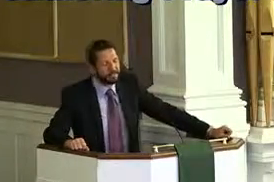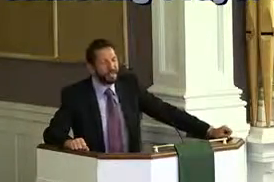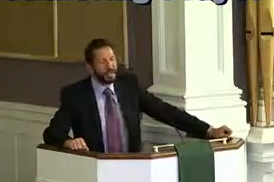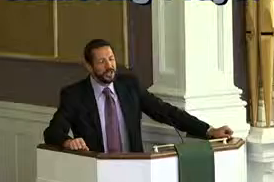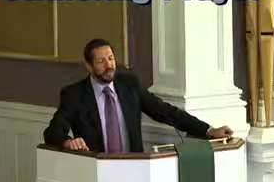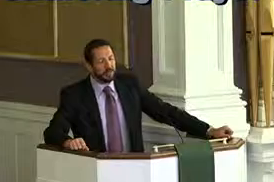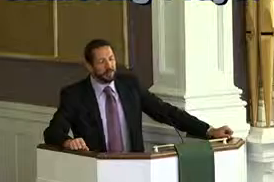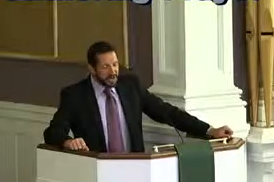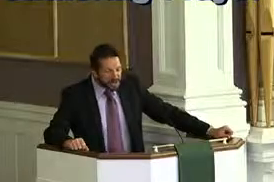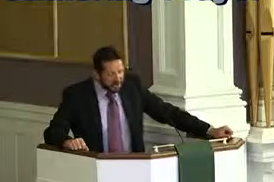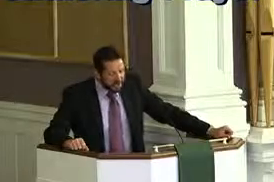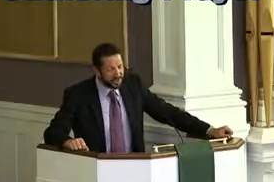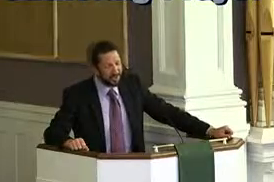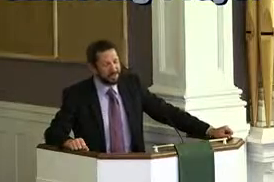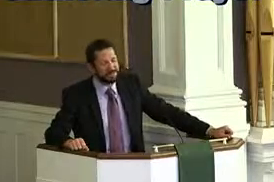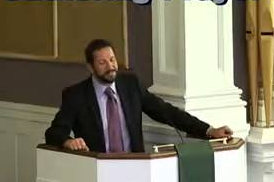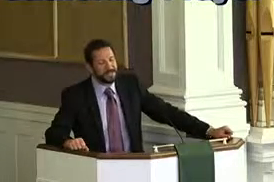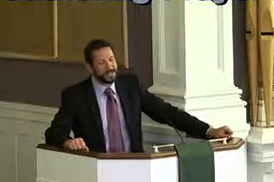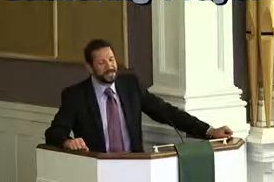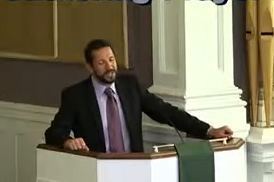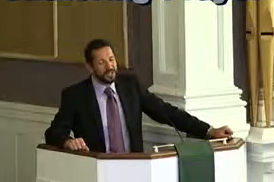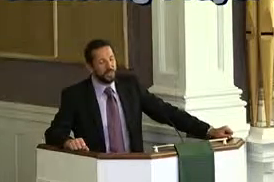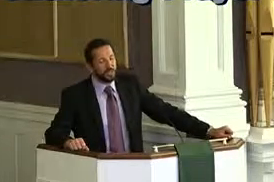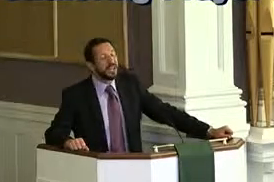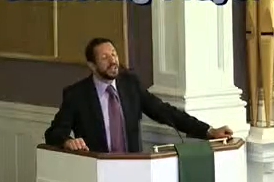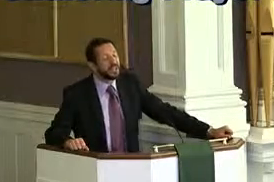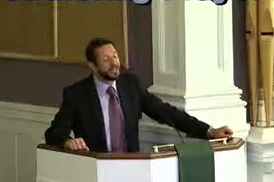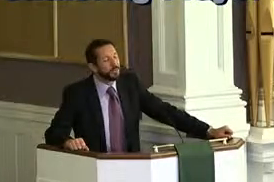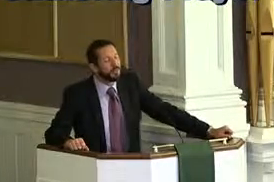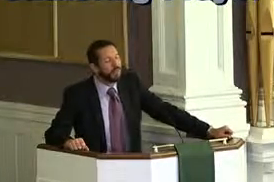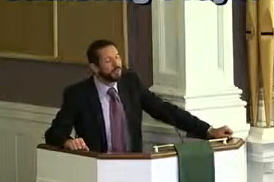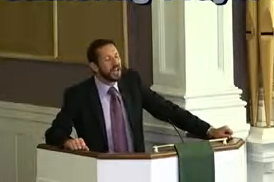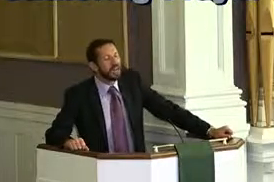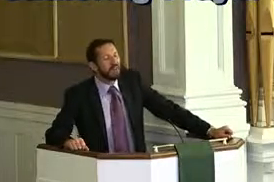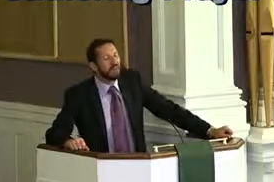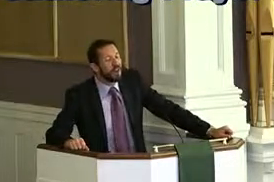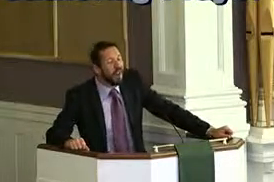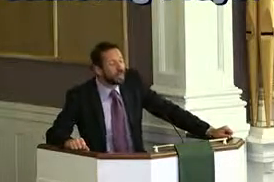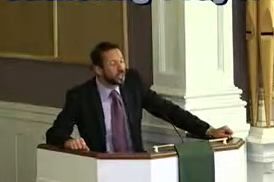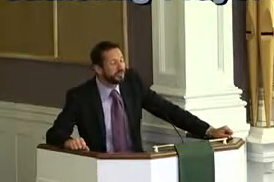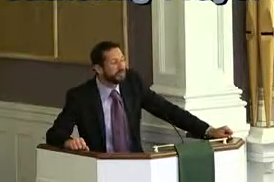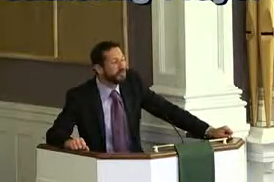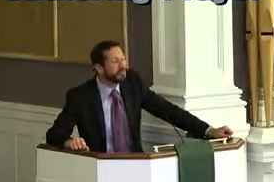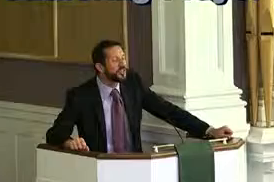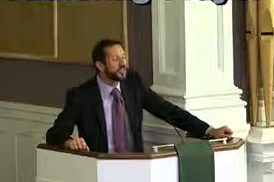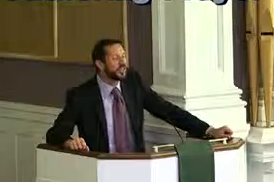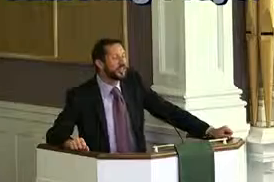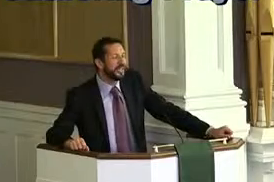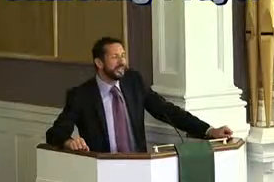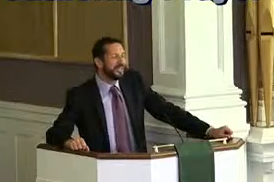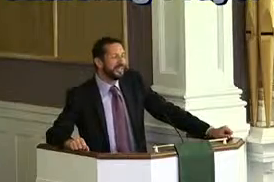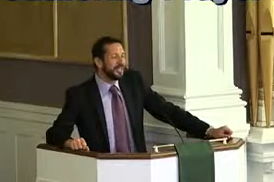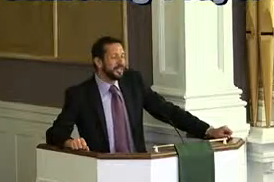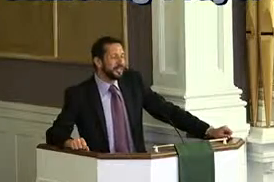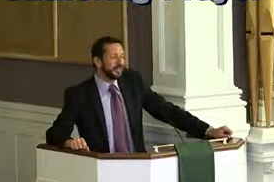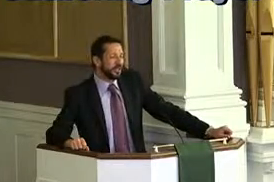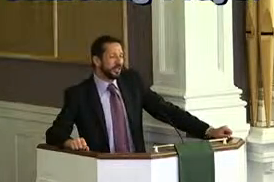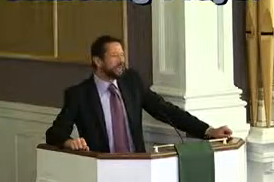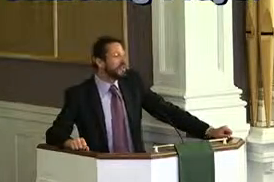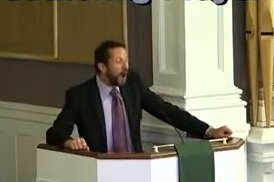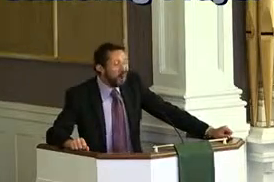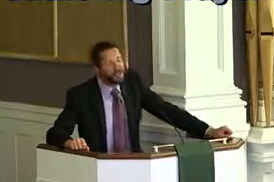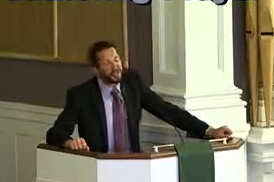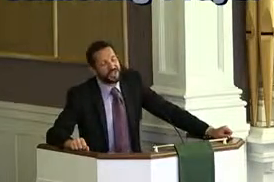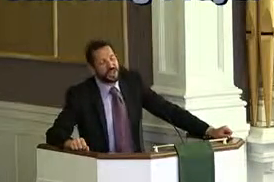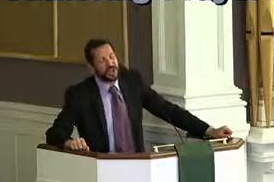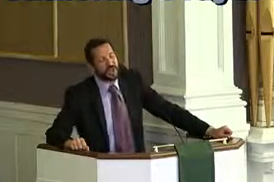it, to be present with us, to awaken us, to aliven us, to revive us, to renew us, to increase